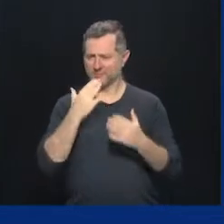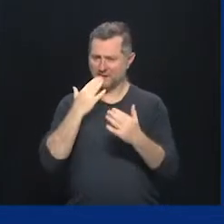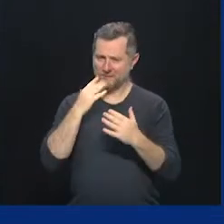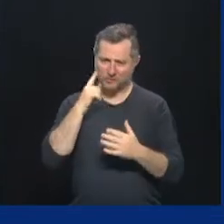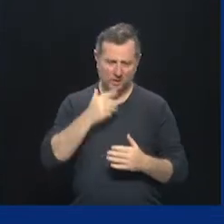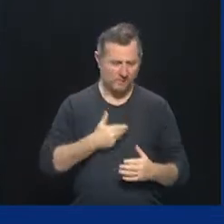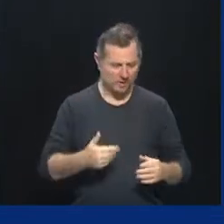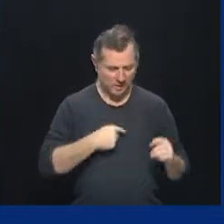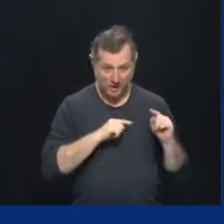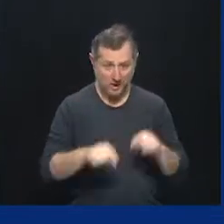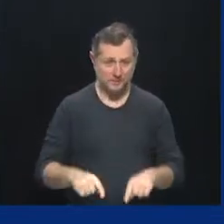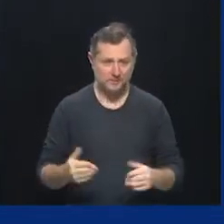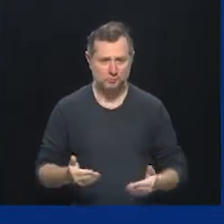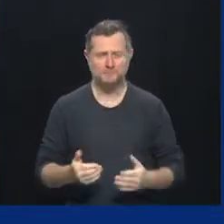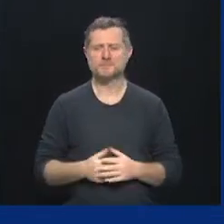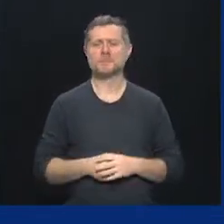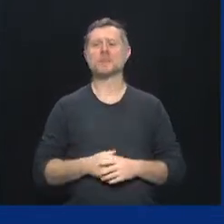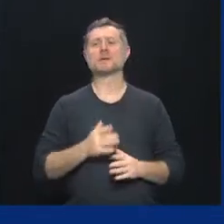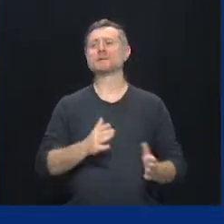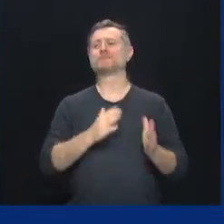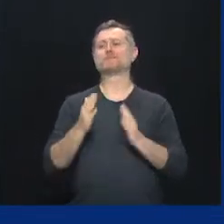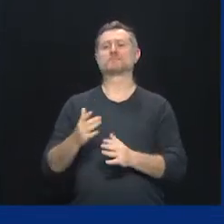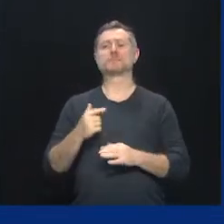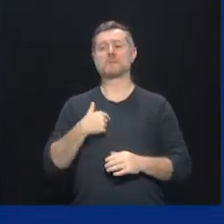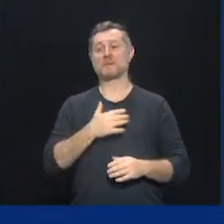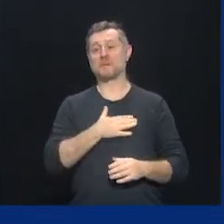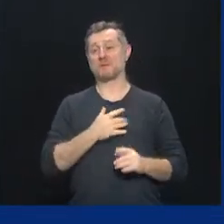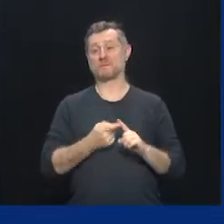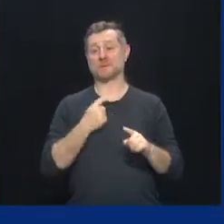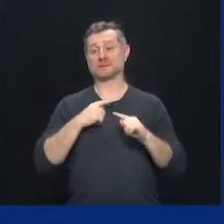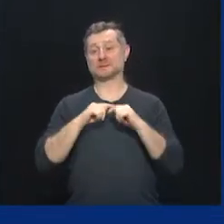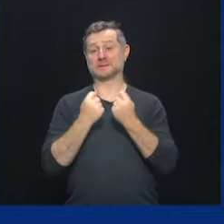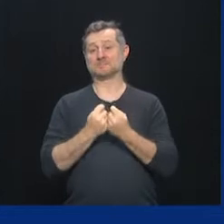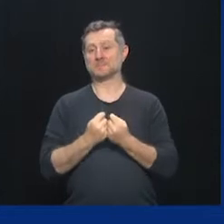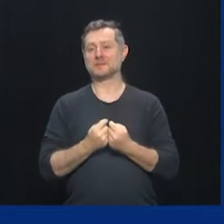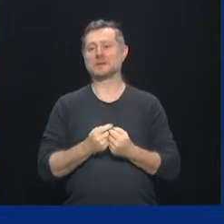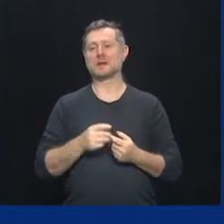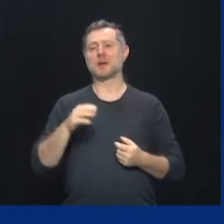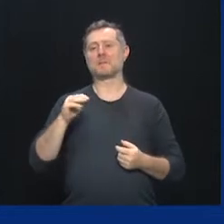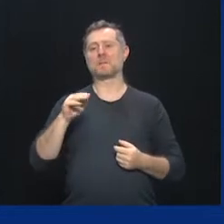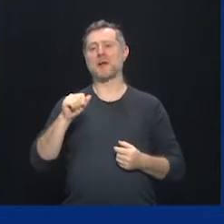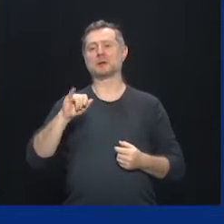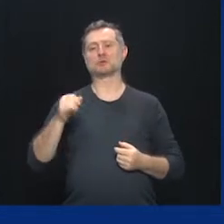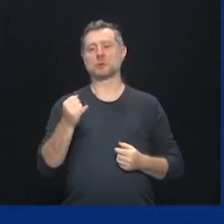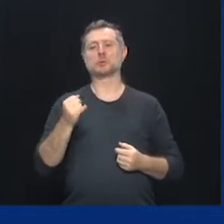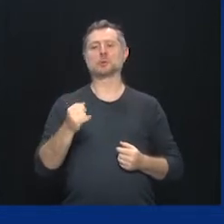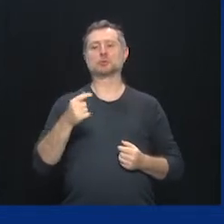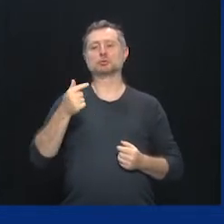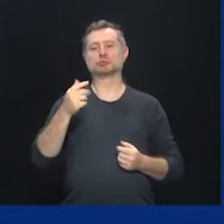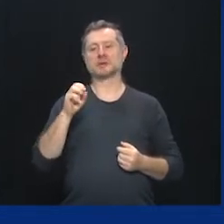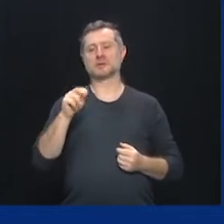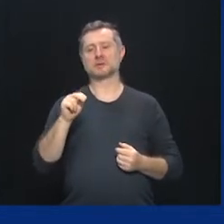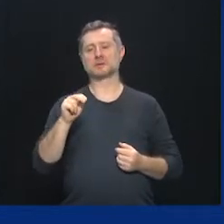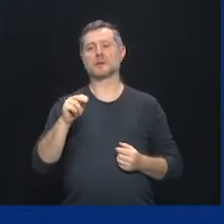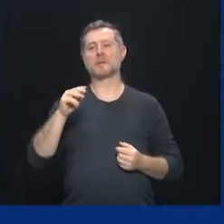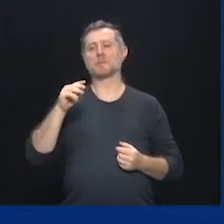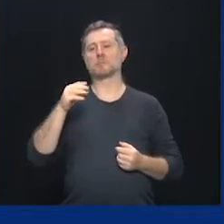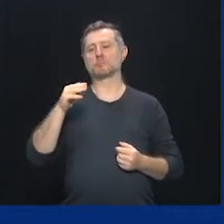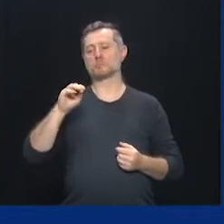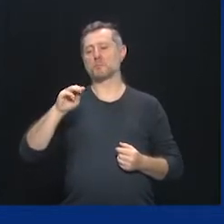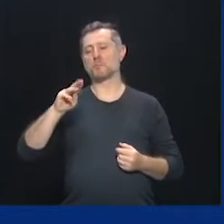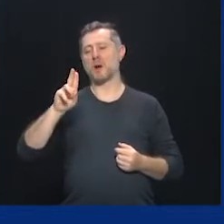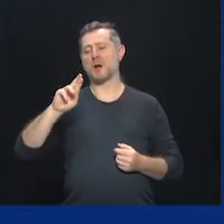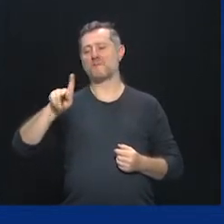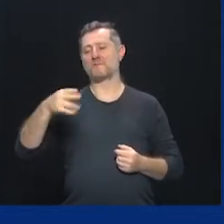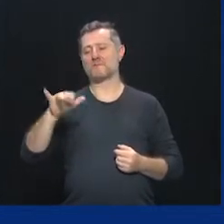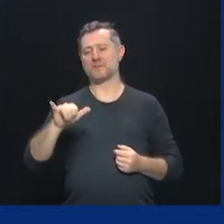doing together. Also, from my team, we have Major General Patrick Murphy, the Commissioner of the Department of Homeland Security and